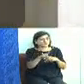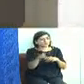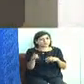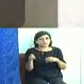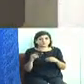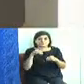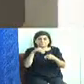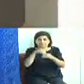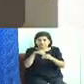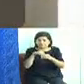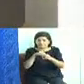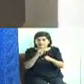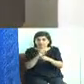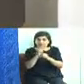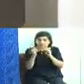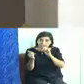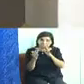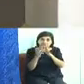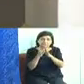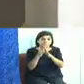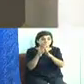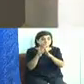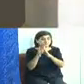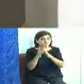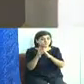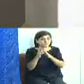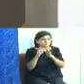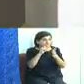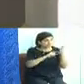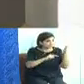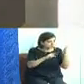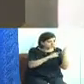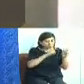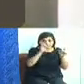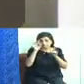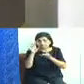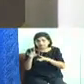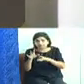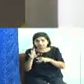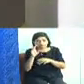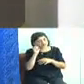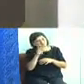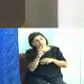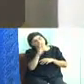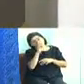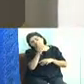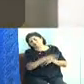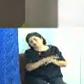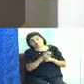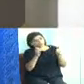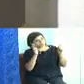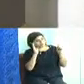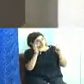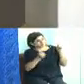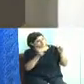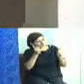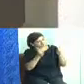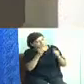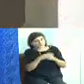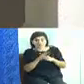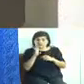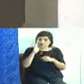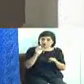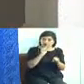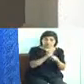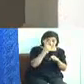Will you work to confront bigotry and hatred, or will you just let it slide? Will you work